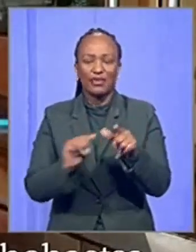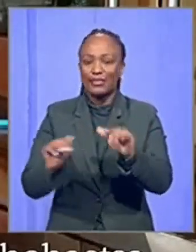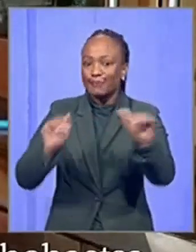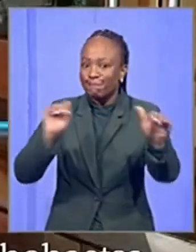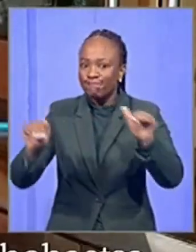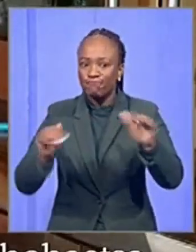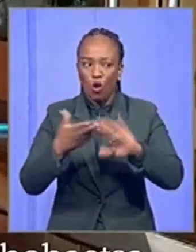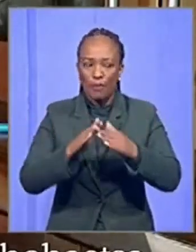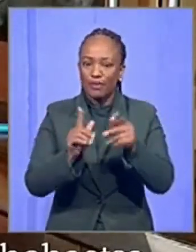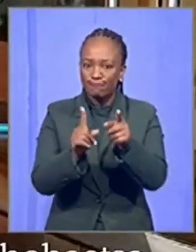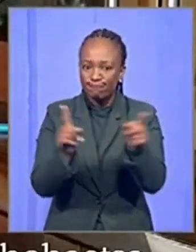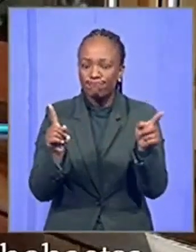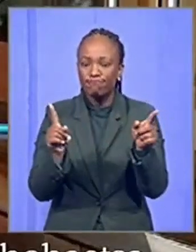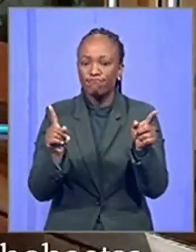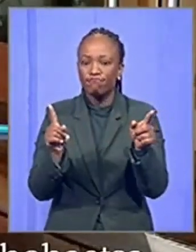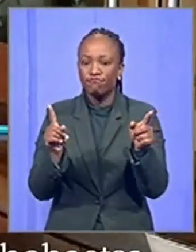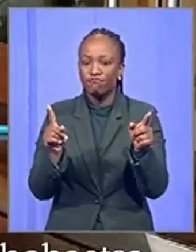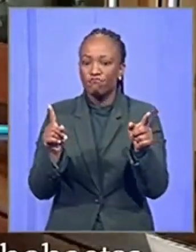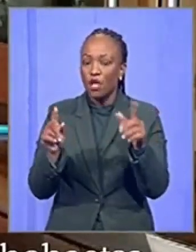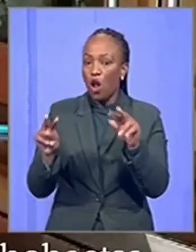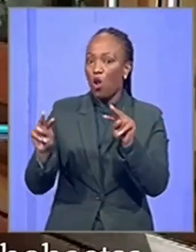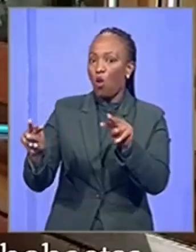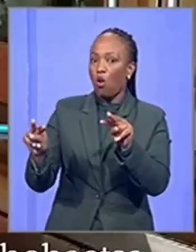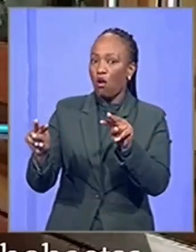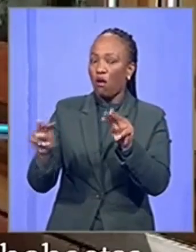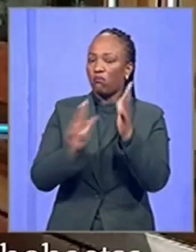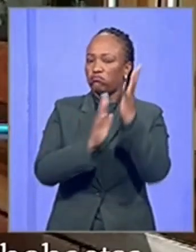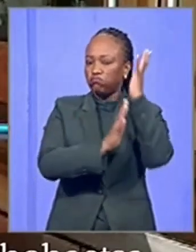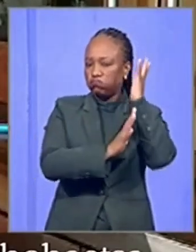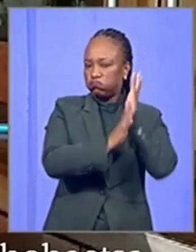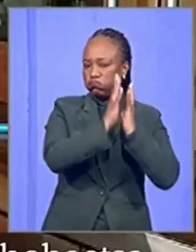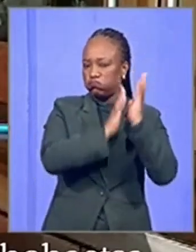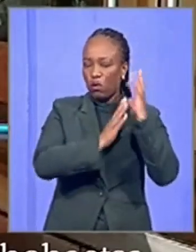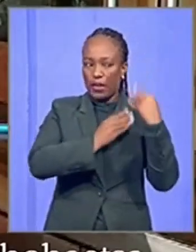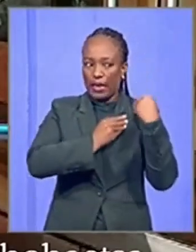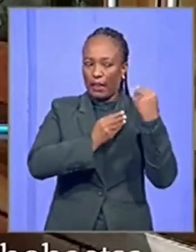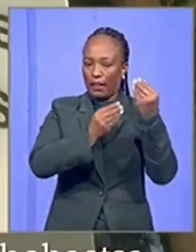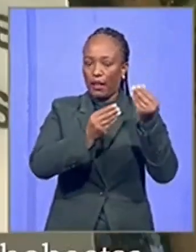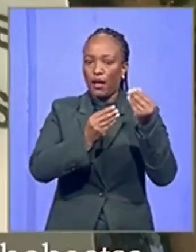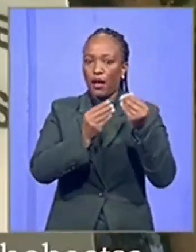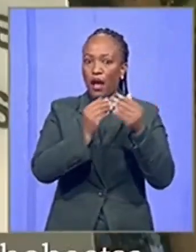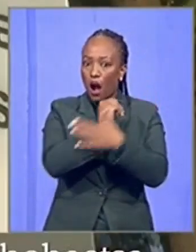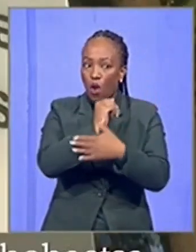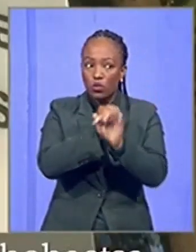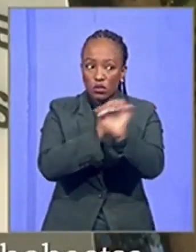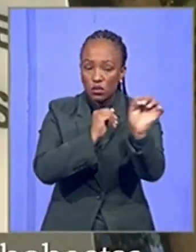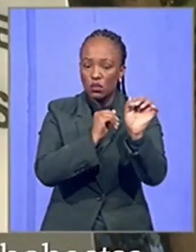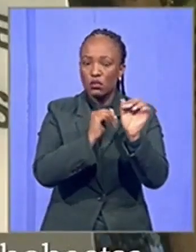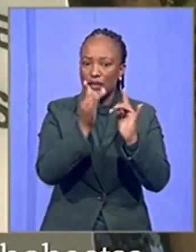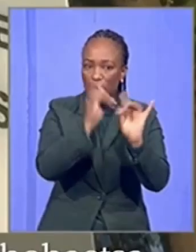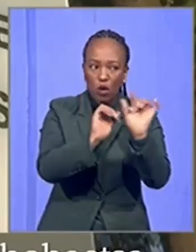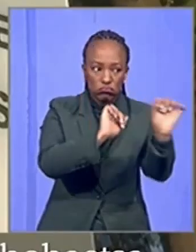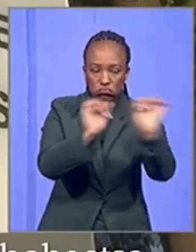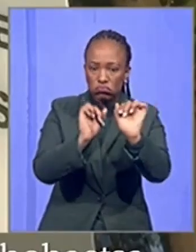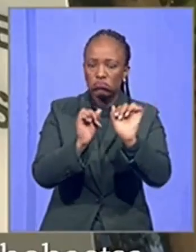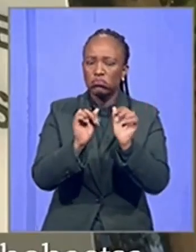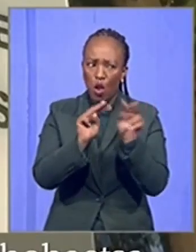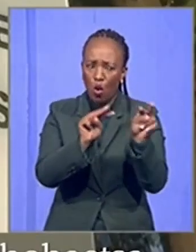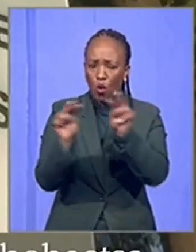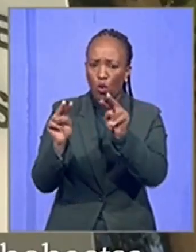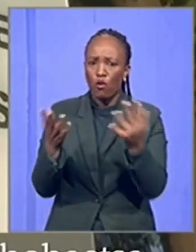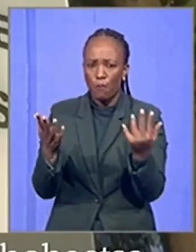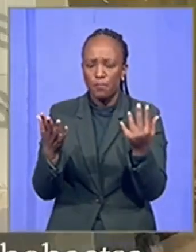communities to look at the heritage in your country, in our country, and in your towns. Kabagare lefapha la botsweretsi le setso mo Northwest